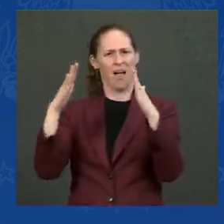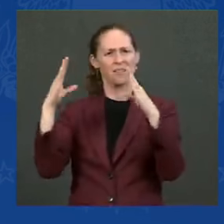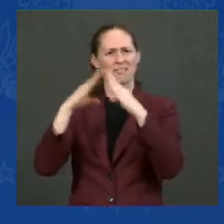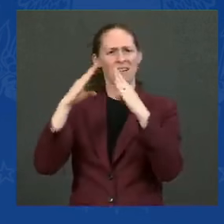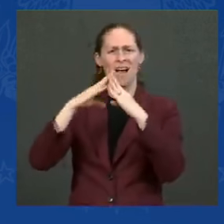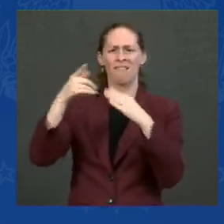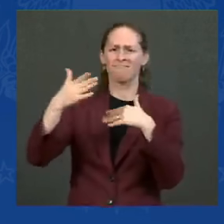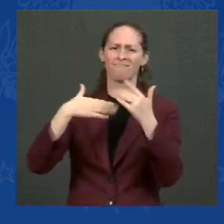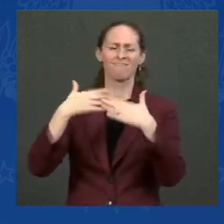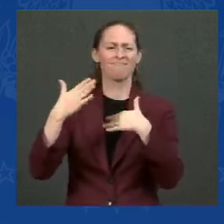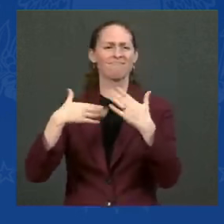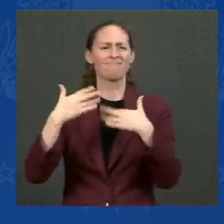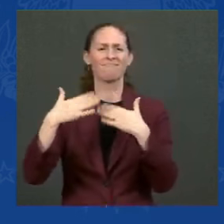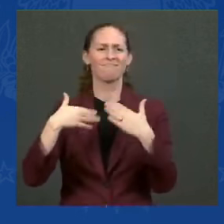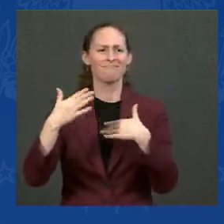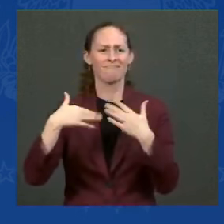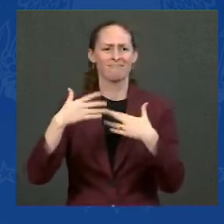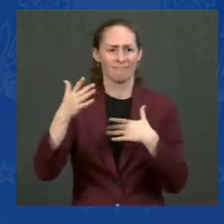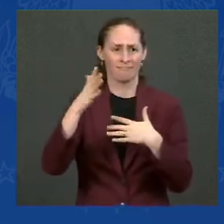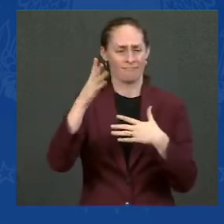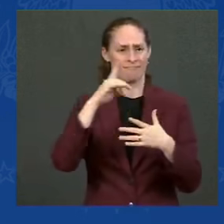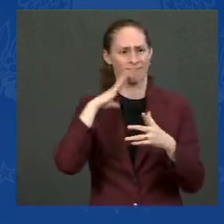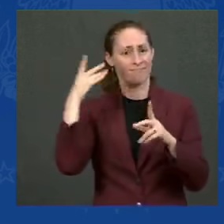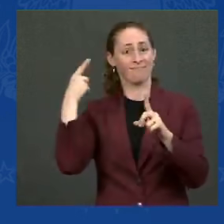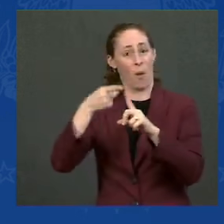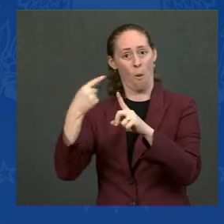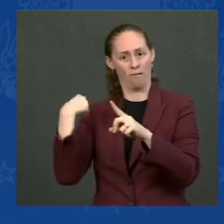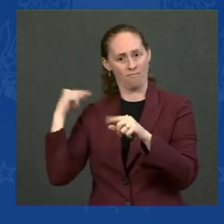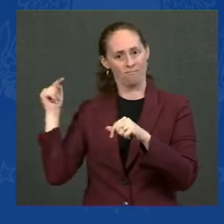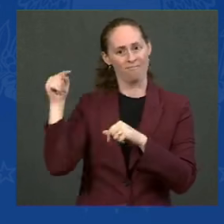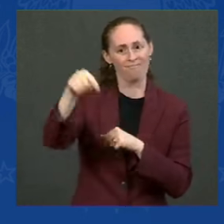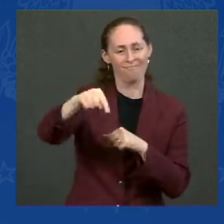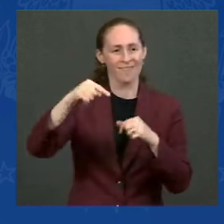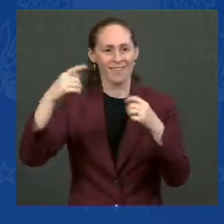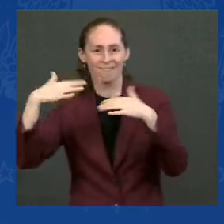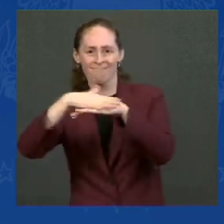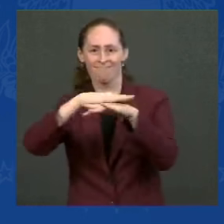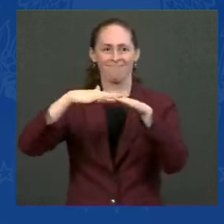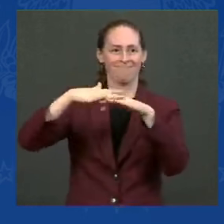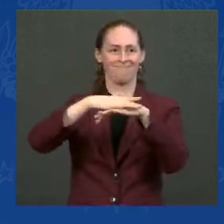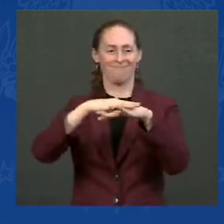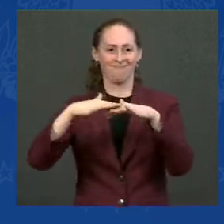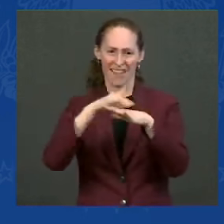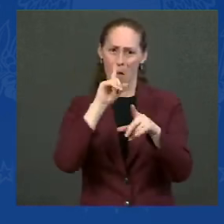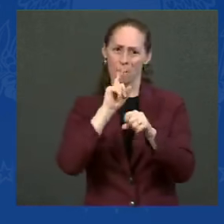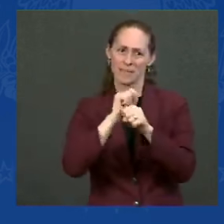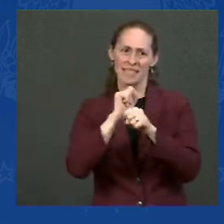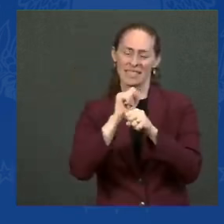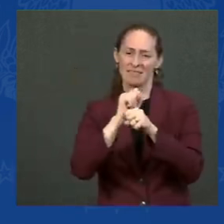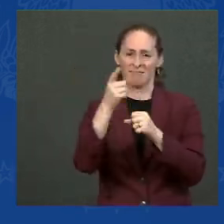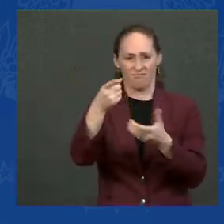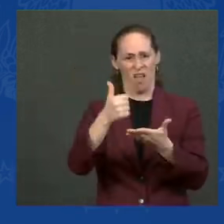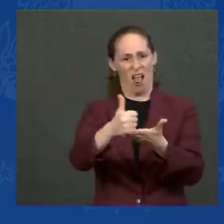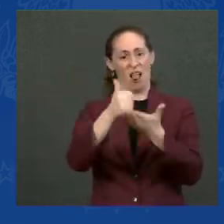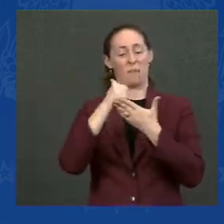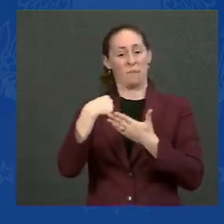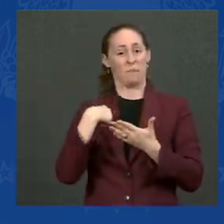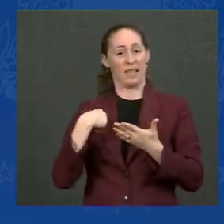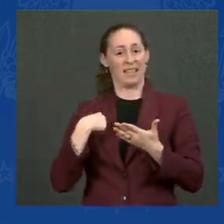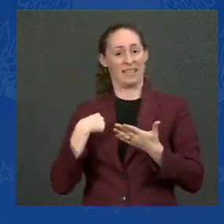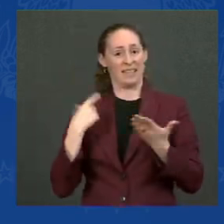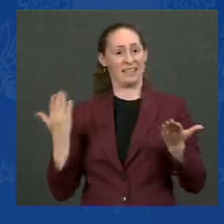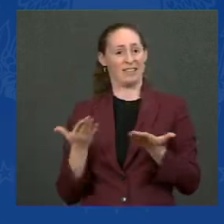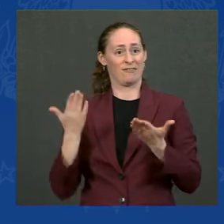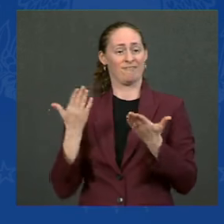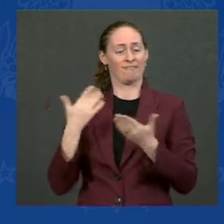labor. You're the reason I'm standing here. Not a joke. Not a joke. I can look and I was 29 years old to the United States